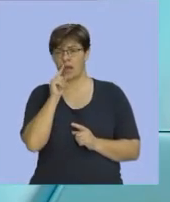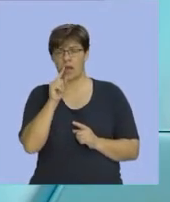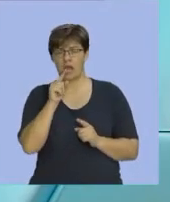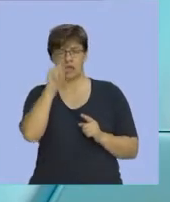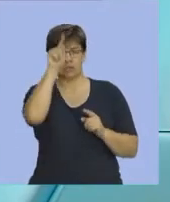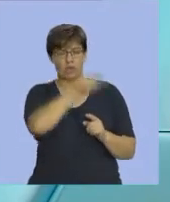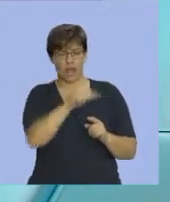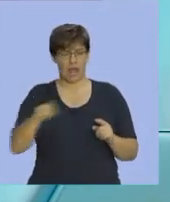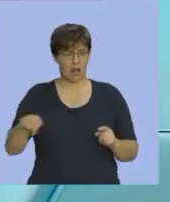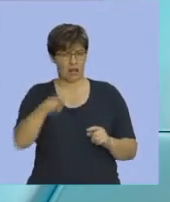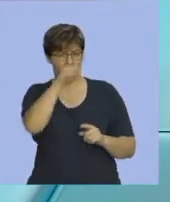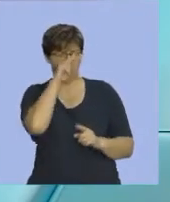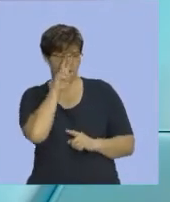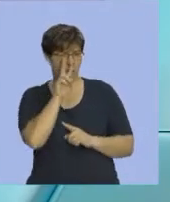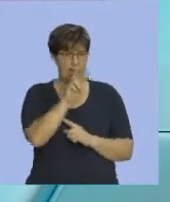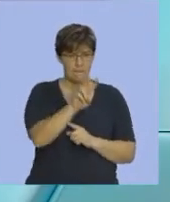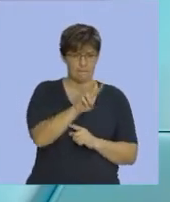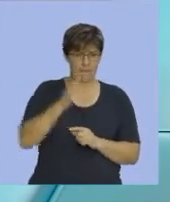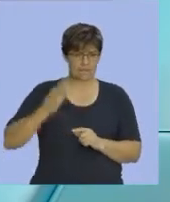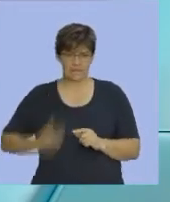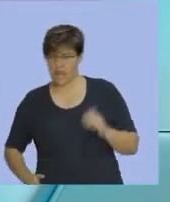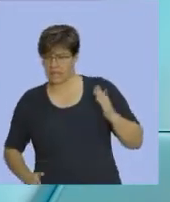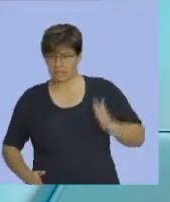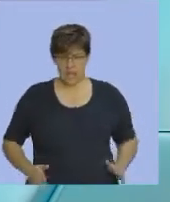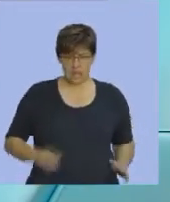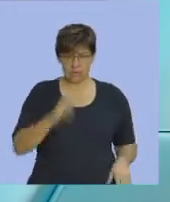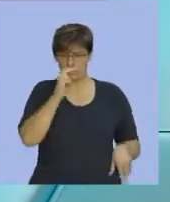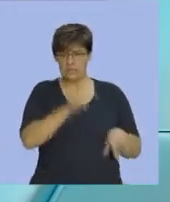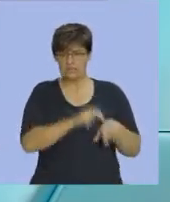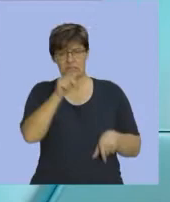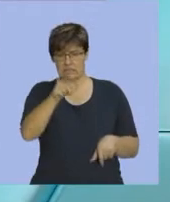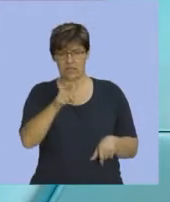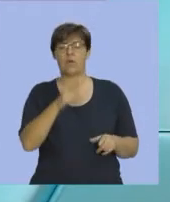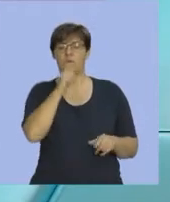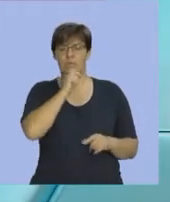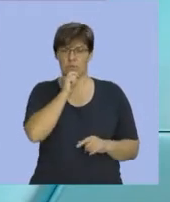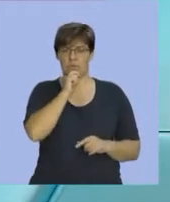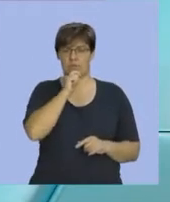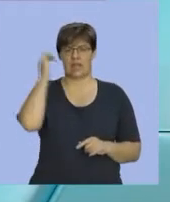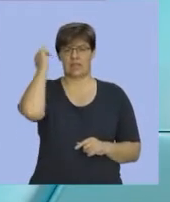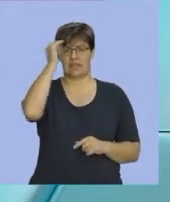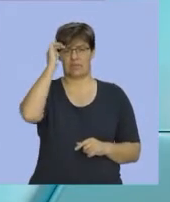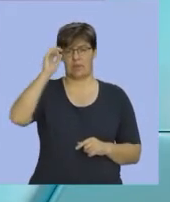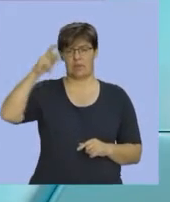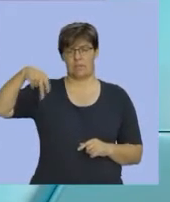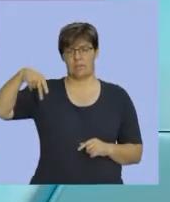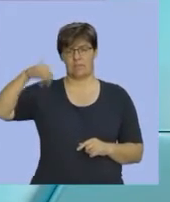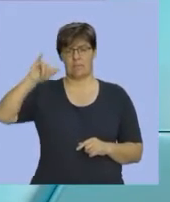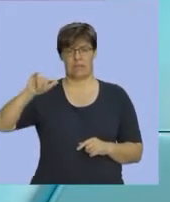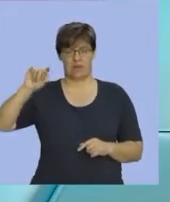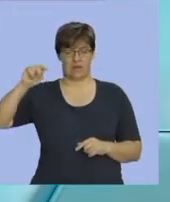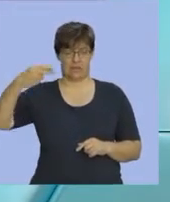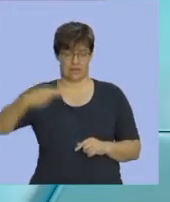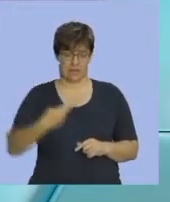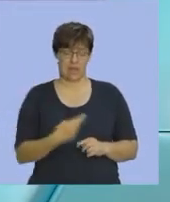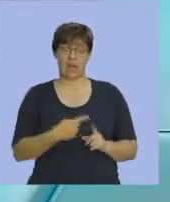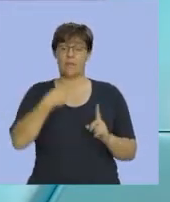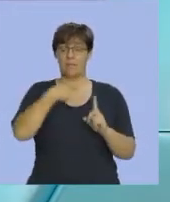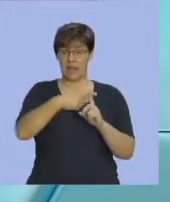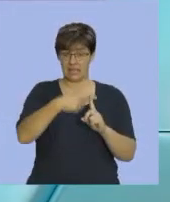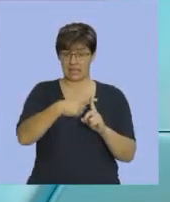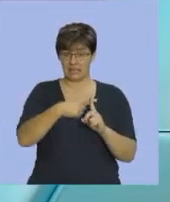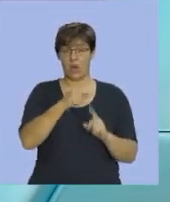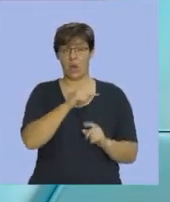find sides on a triangle if we are given 2 sides using the theorem of Pythagoras. Remember, where